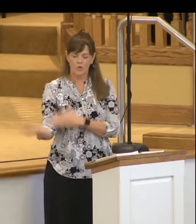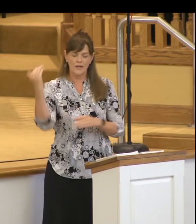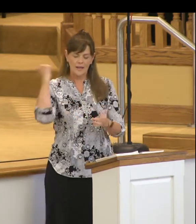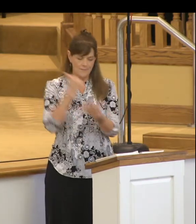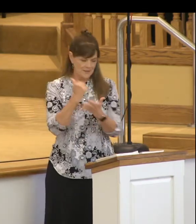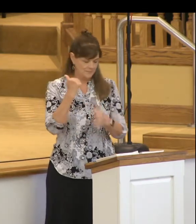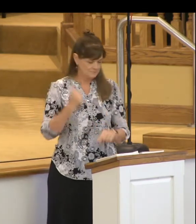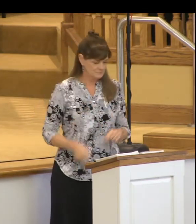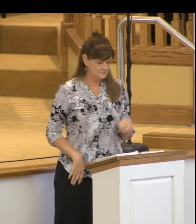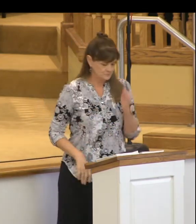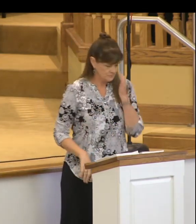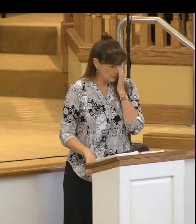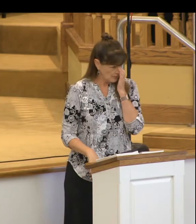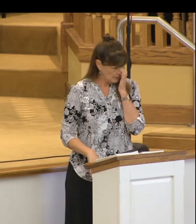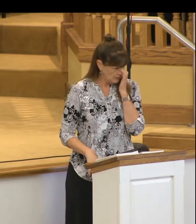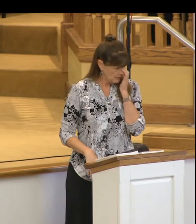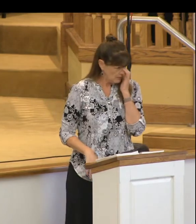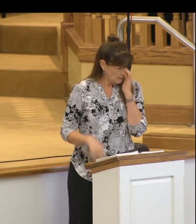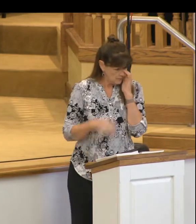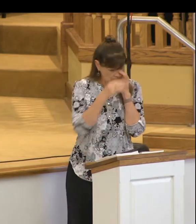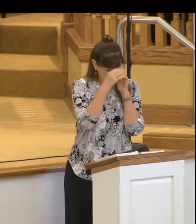seated.